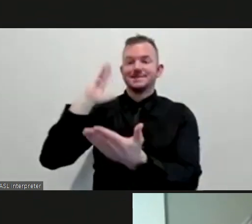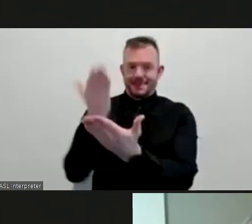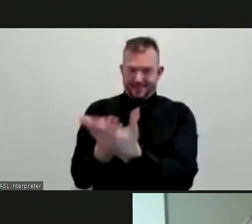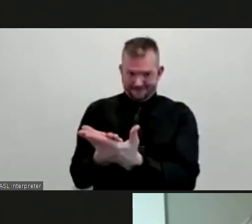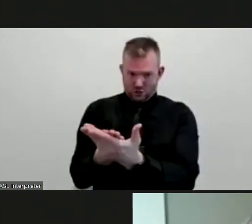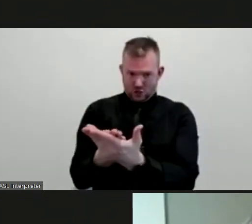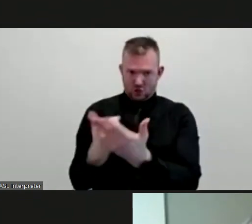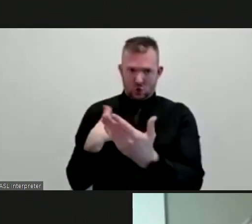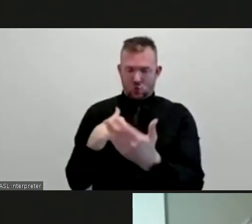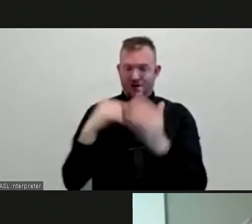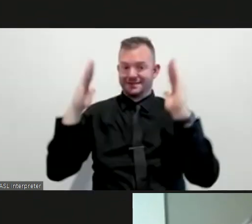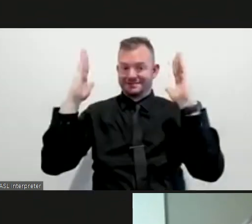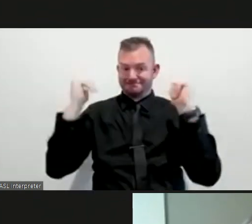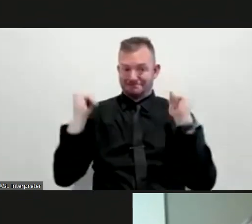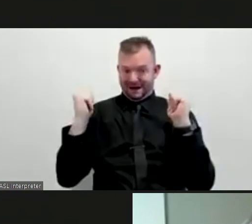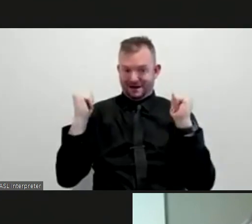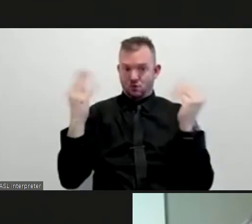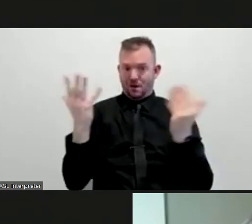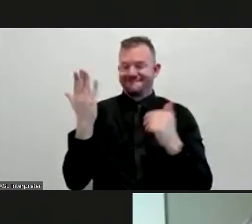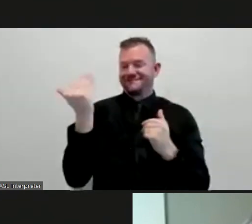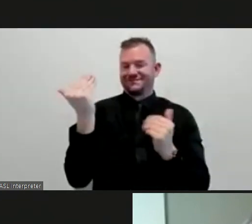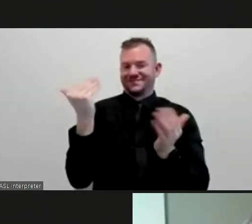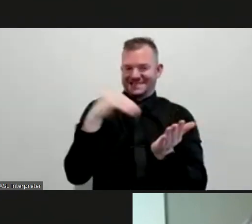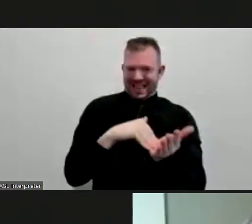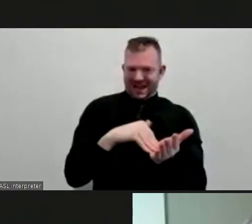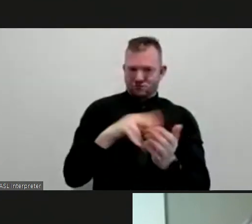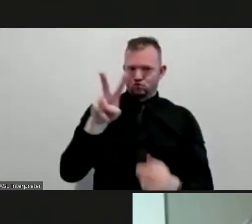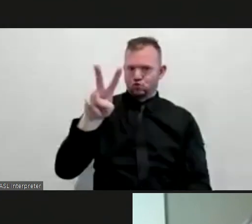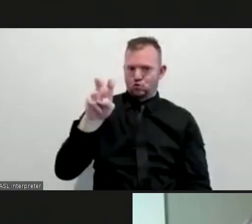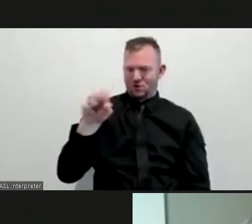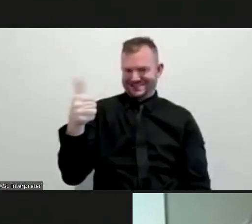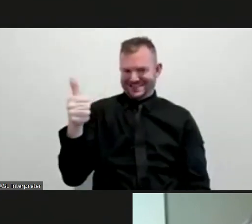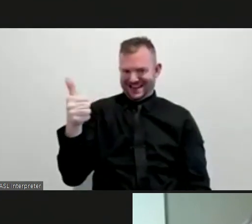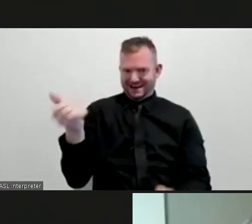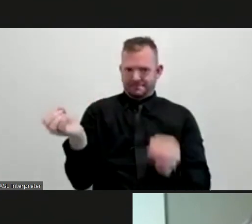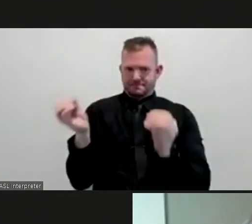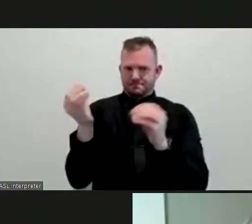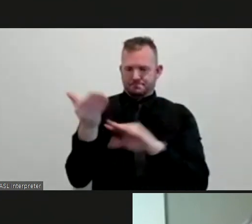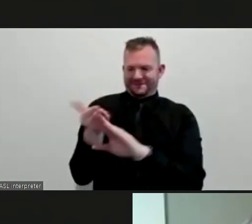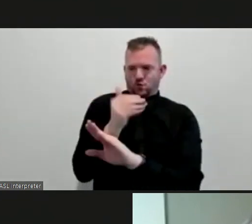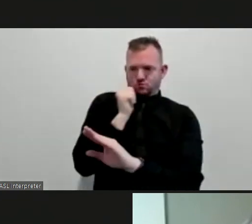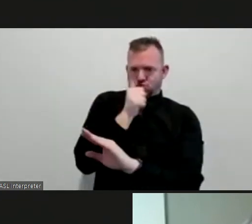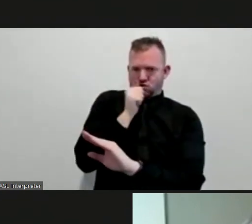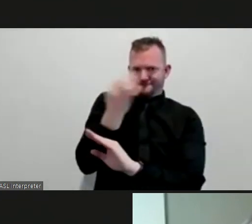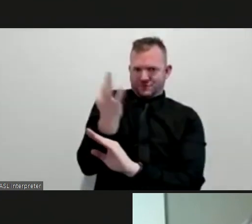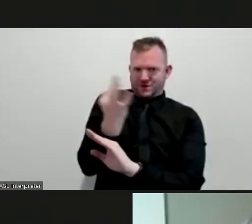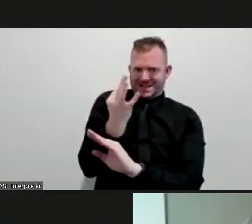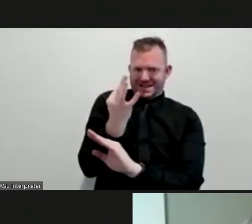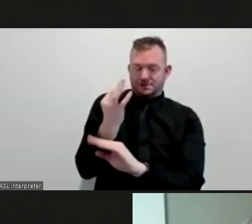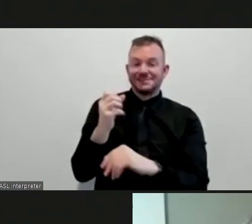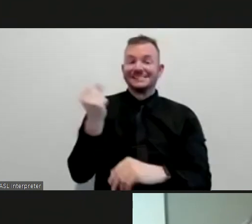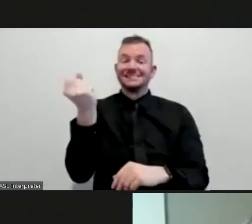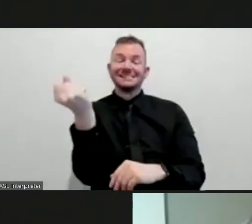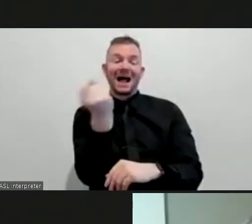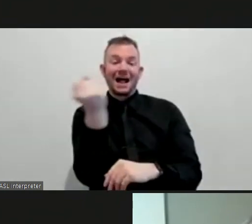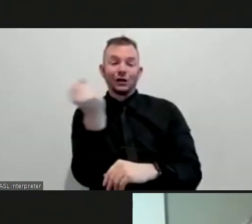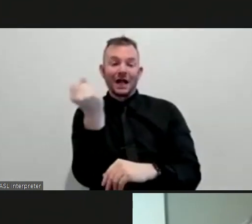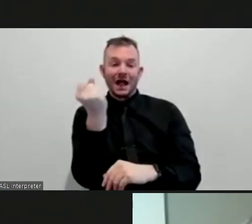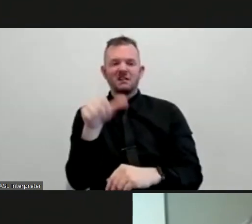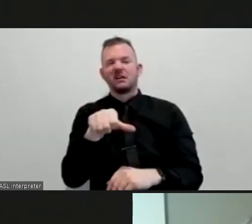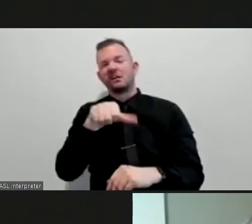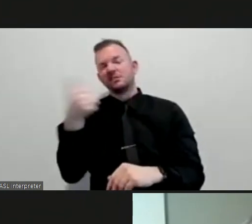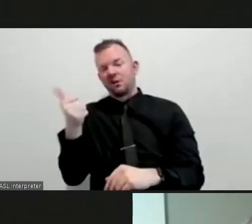15,210 doses by Friday, with another 5,850 doses on Saturday. We don't have as